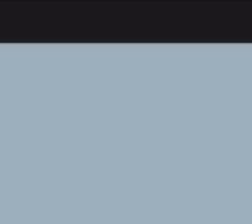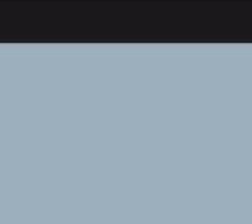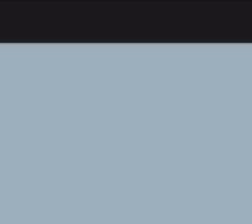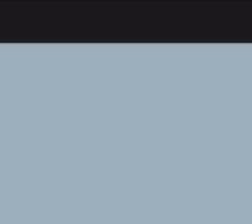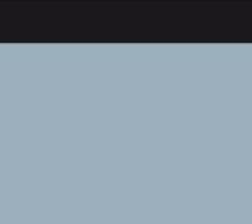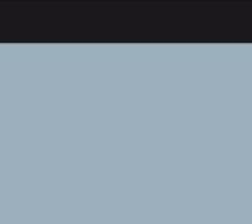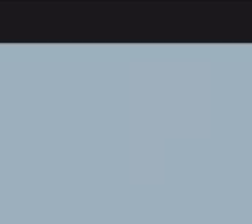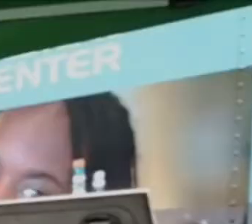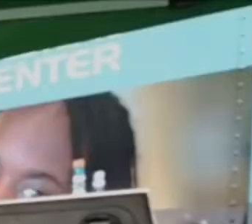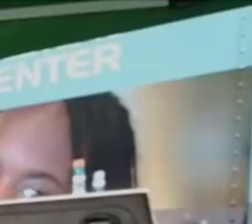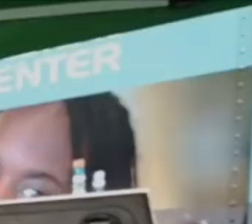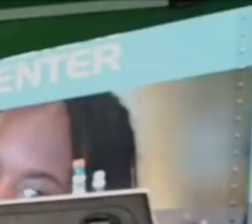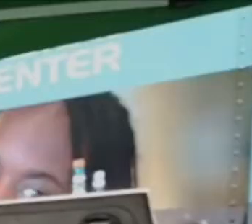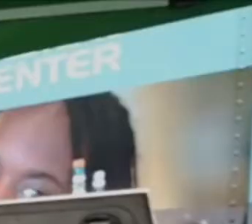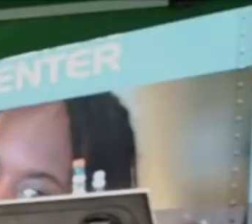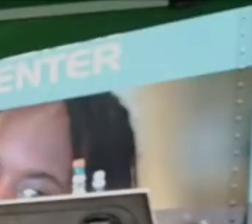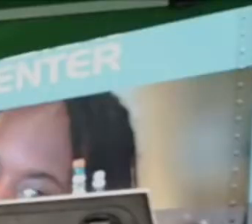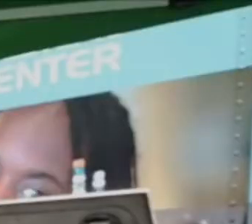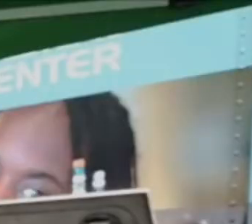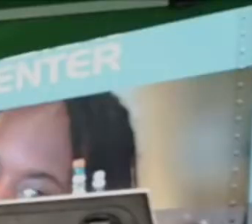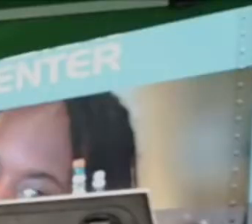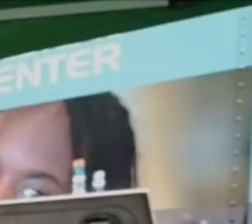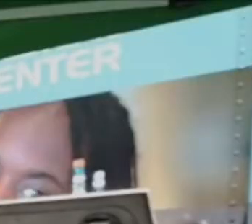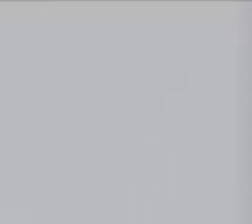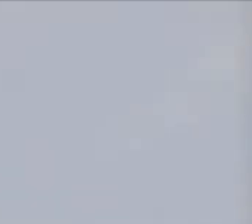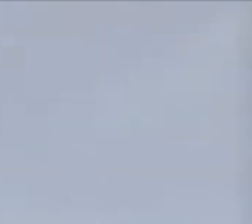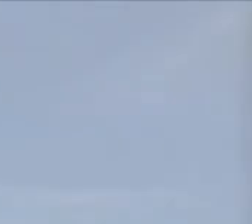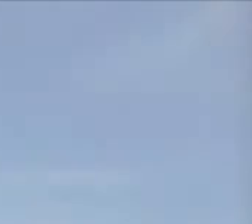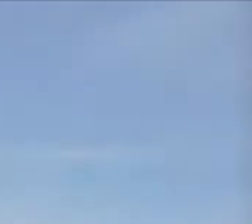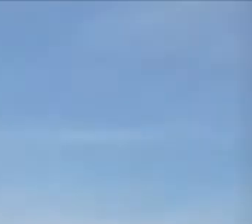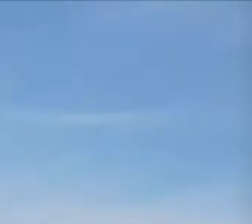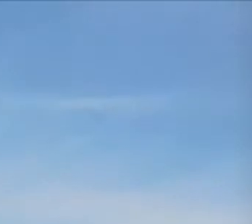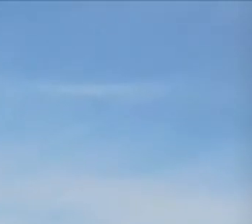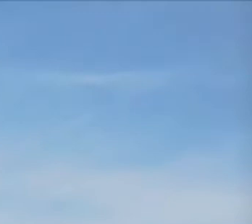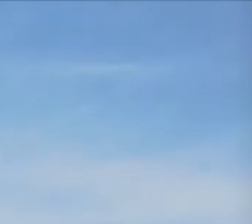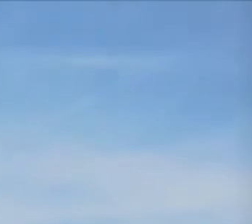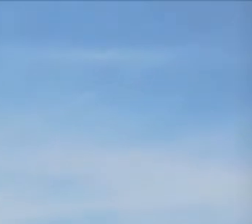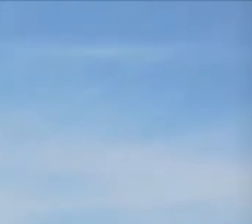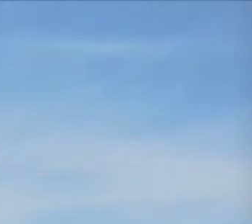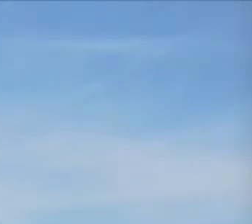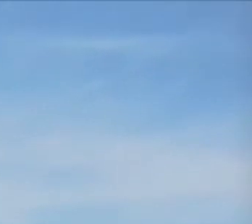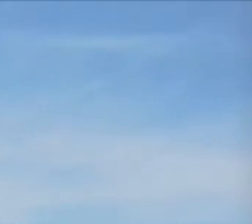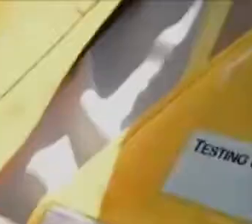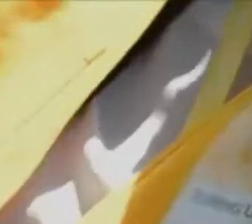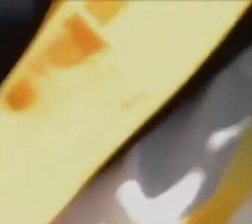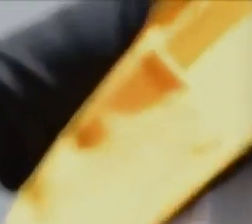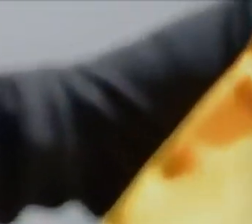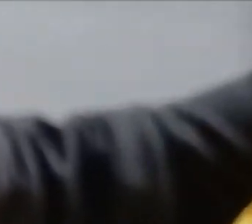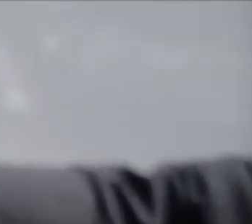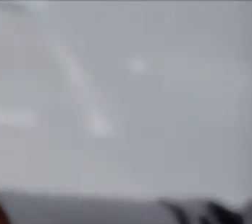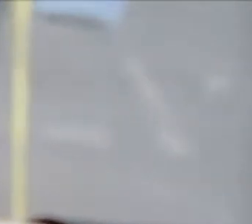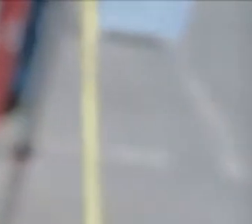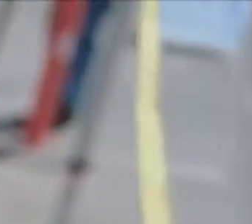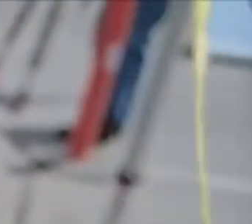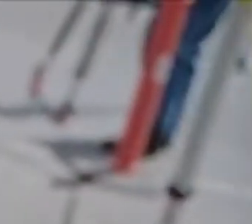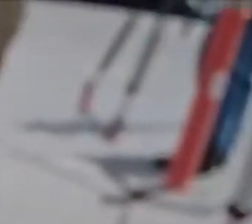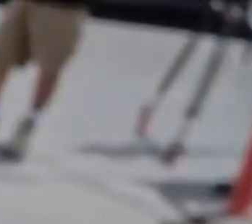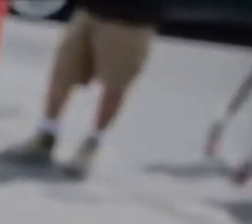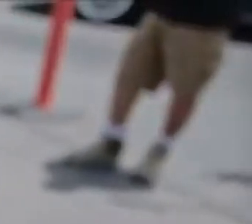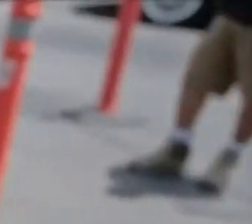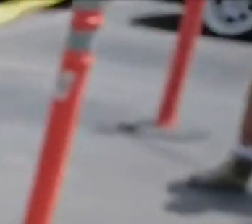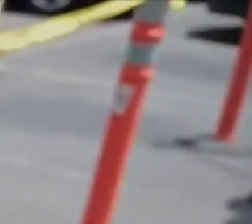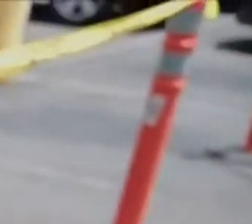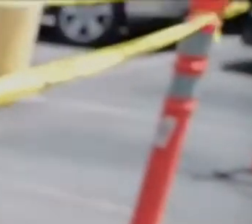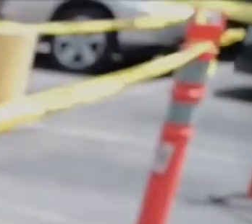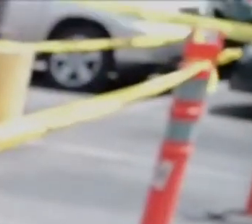arrive, you'll be greeted by a team member who will provide you with a clipboard and a pen, which have been